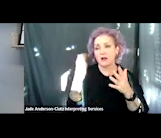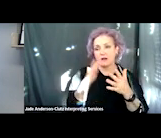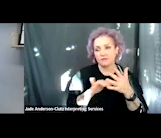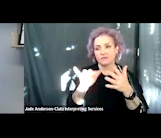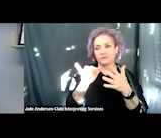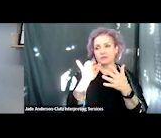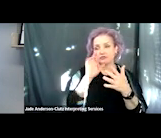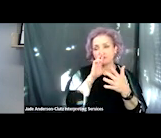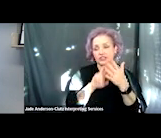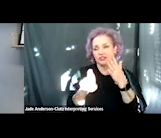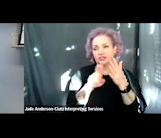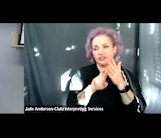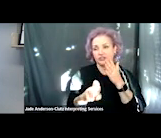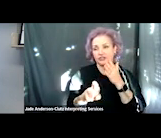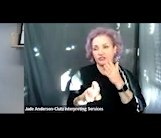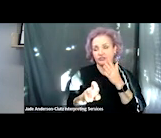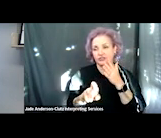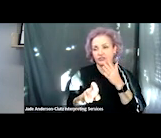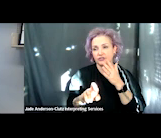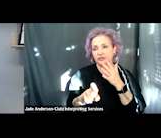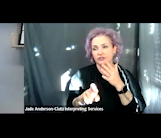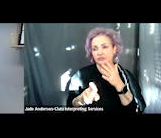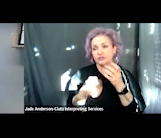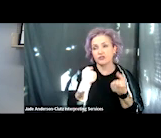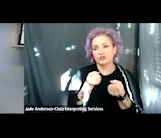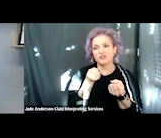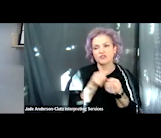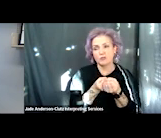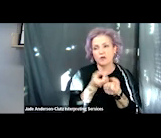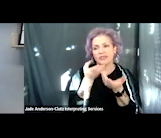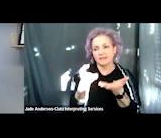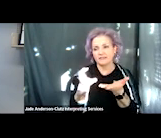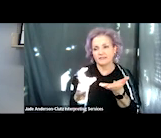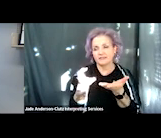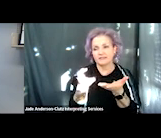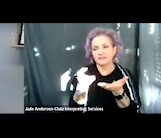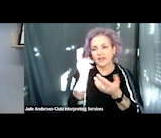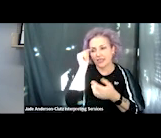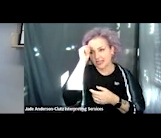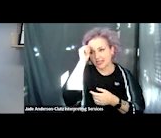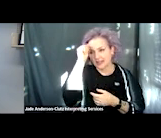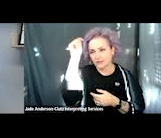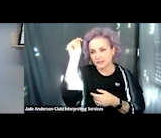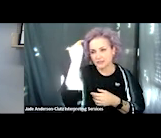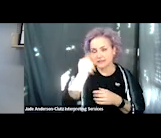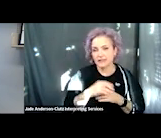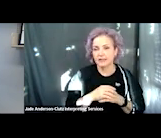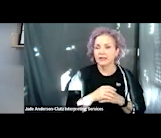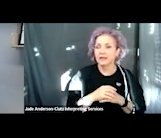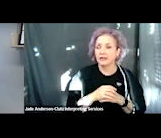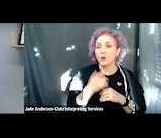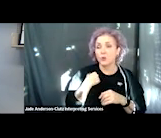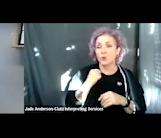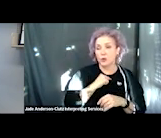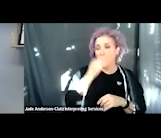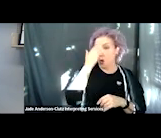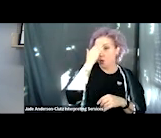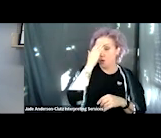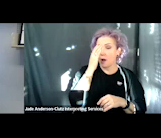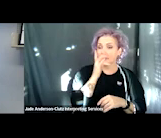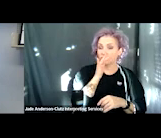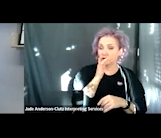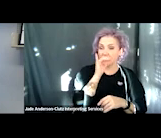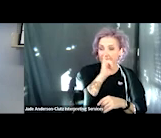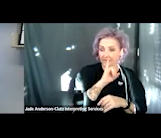does affect the brain in a lot of different ways. But how does it actually do this? And before I